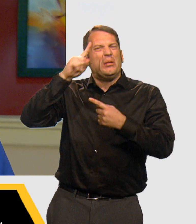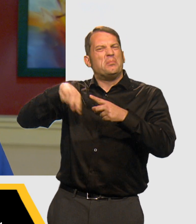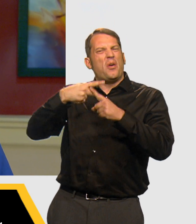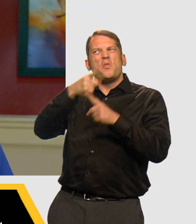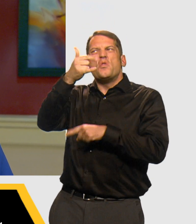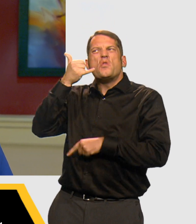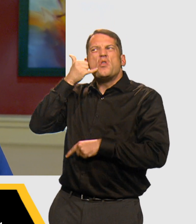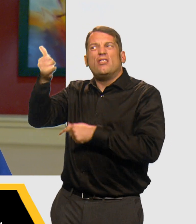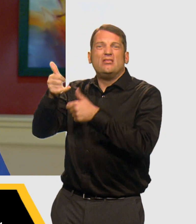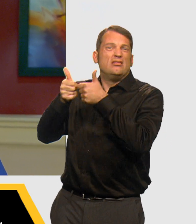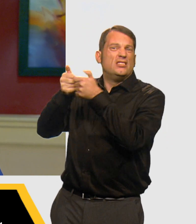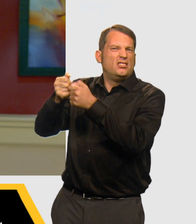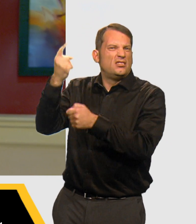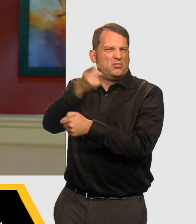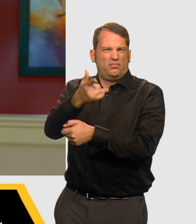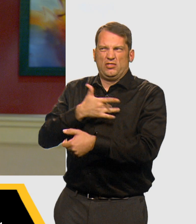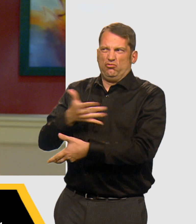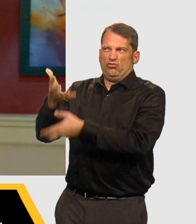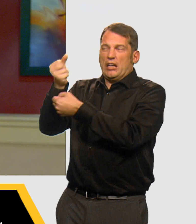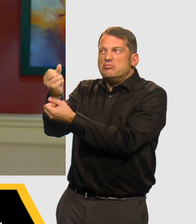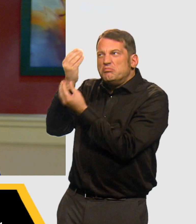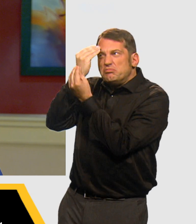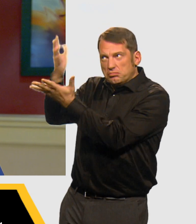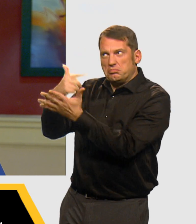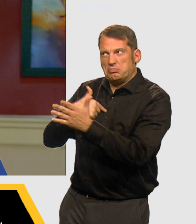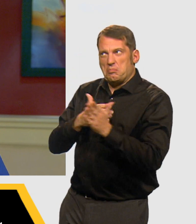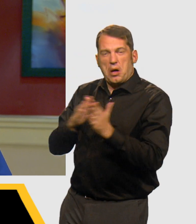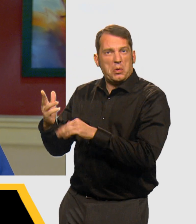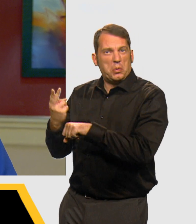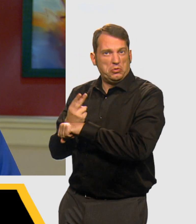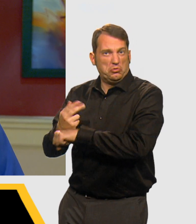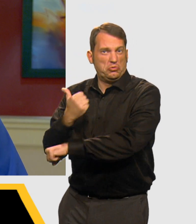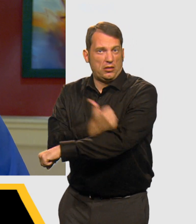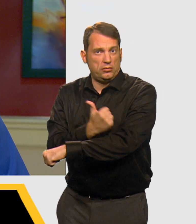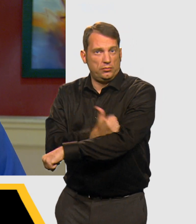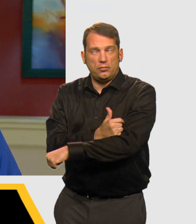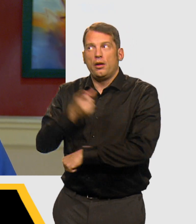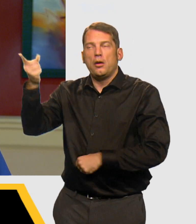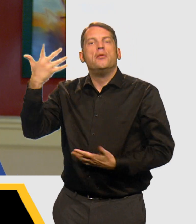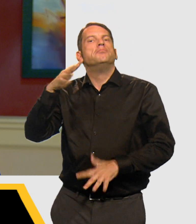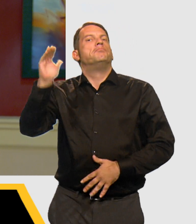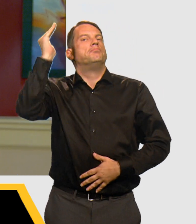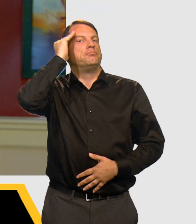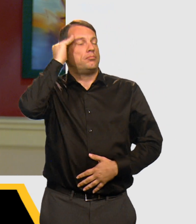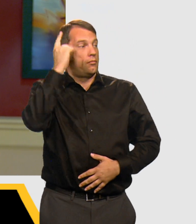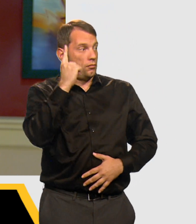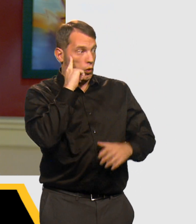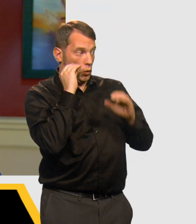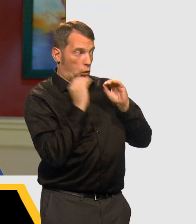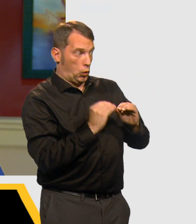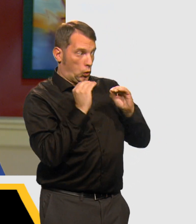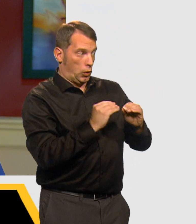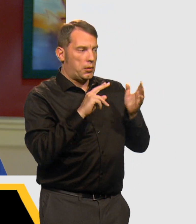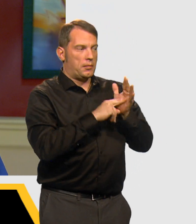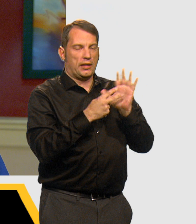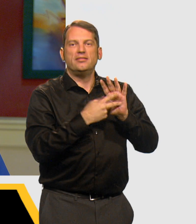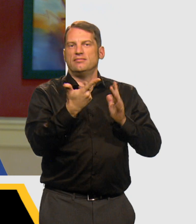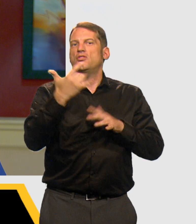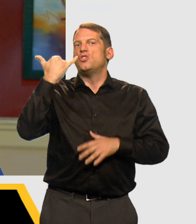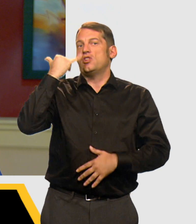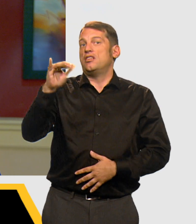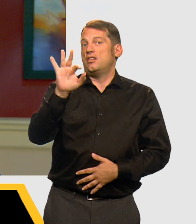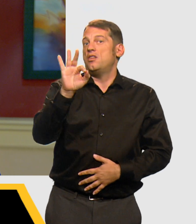you trust and let them know you're using. When this person doesn't hear back from you in a certain amount of time, they can